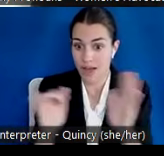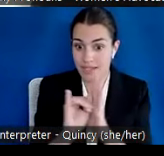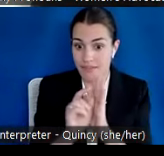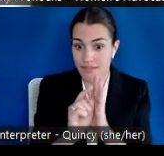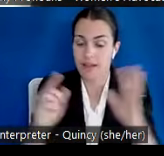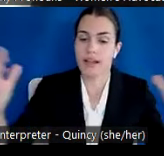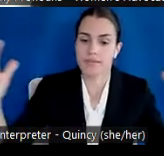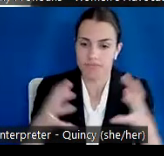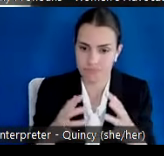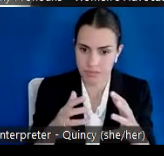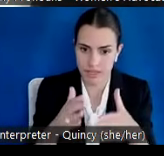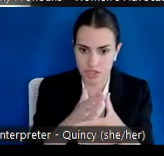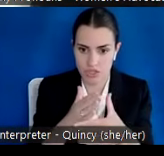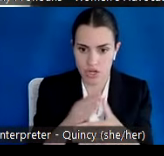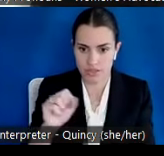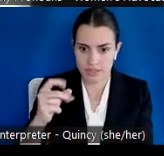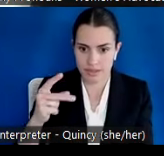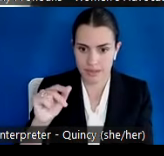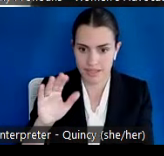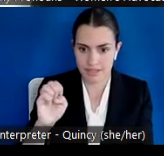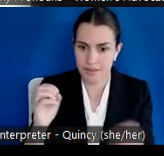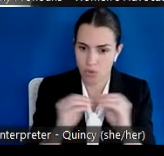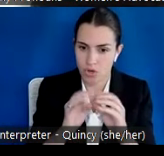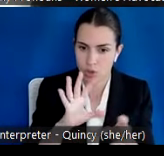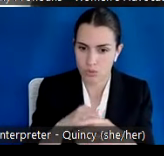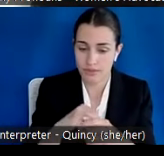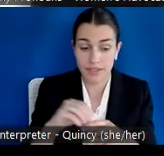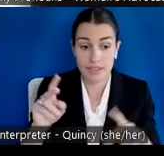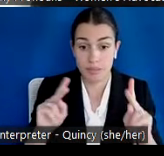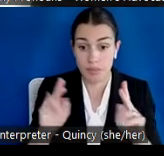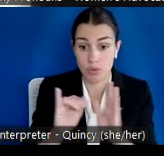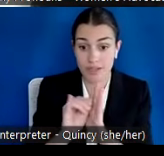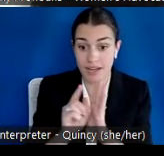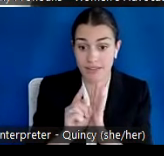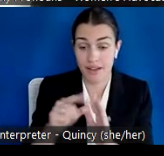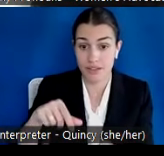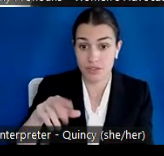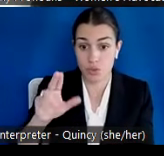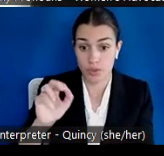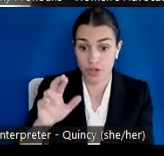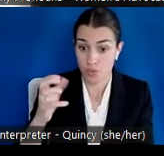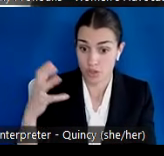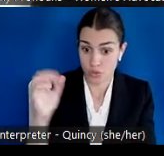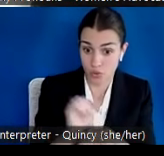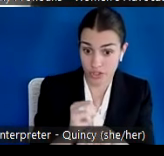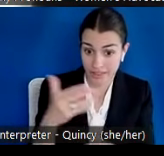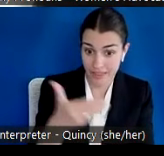help, make it feel more inclusive. Because if people who do identify as queer want to work at that